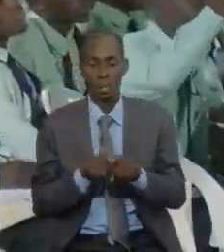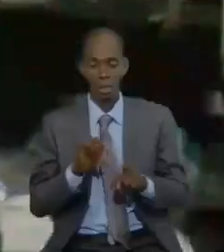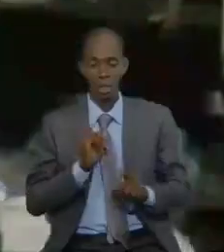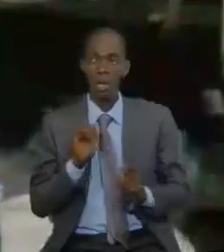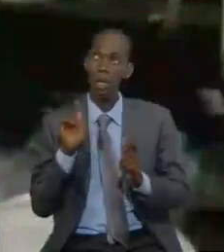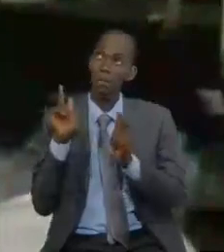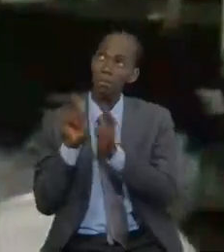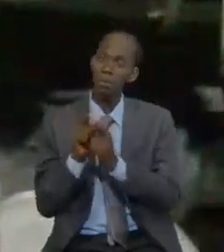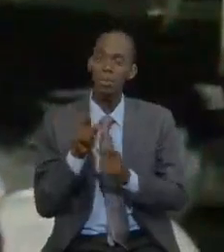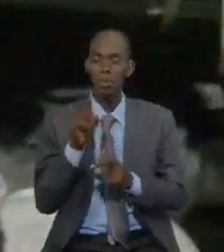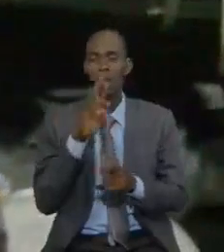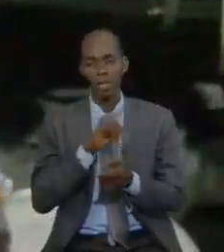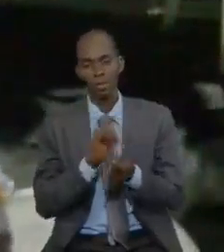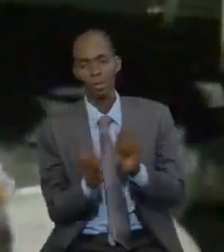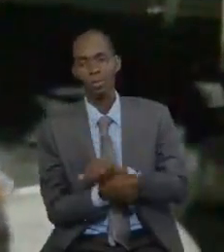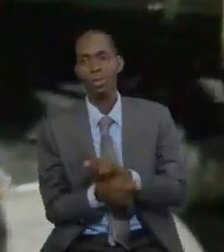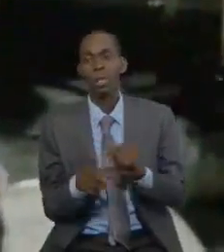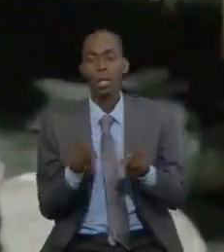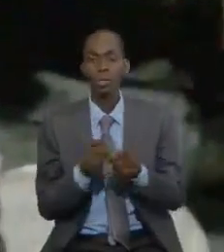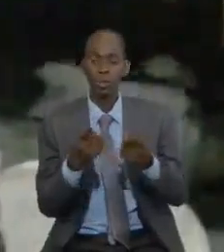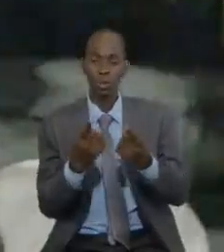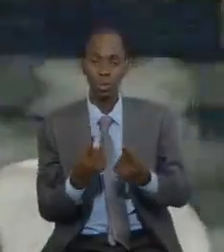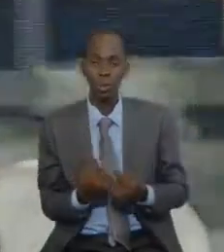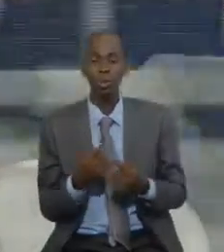are transformed. As you come, the